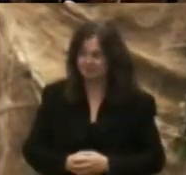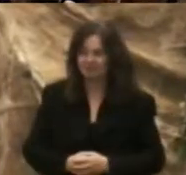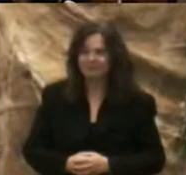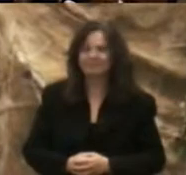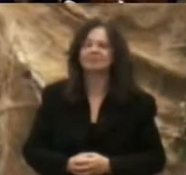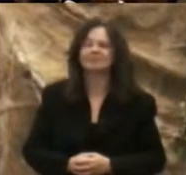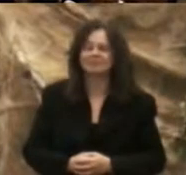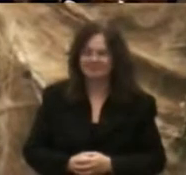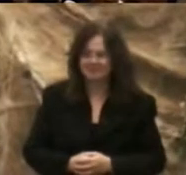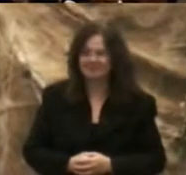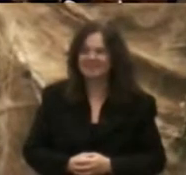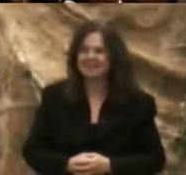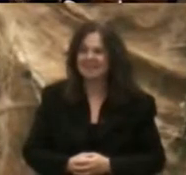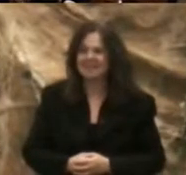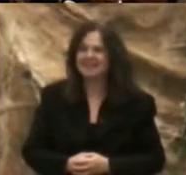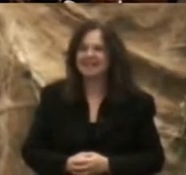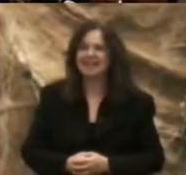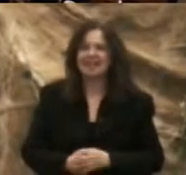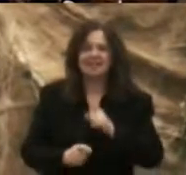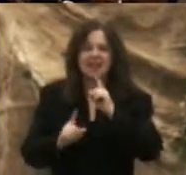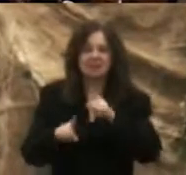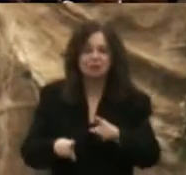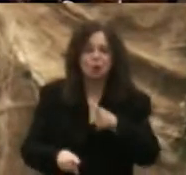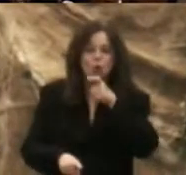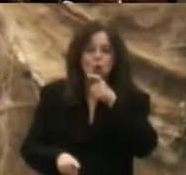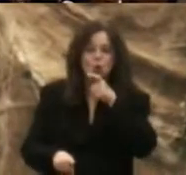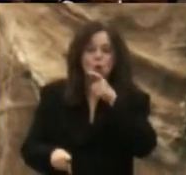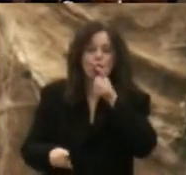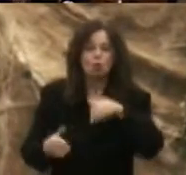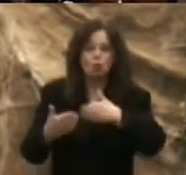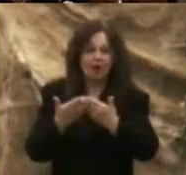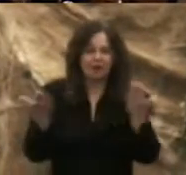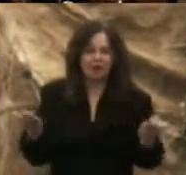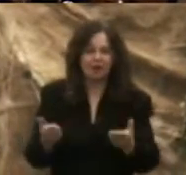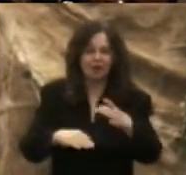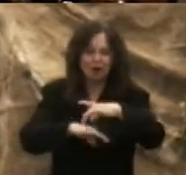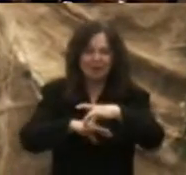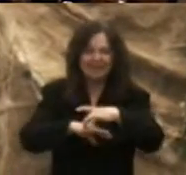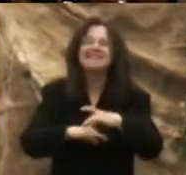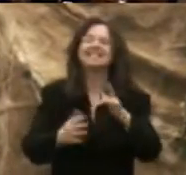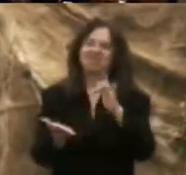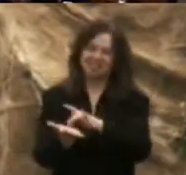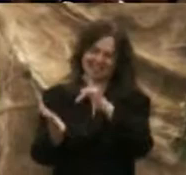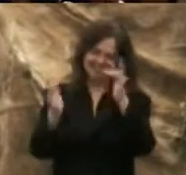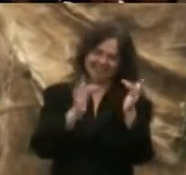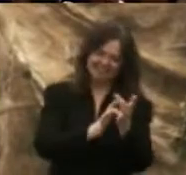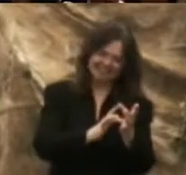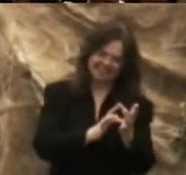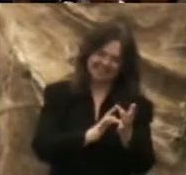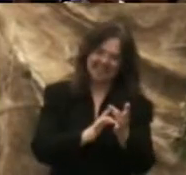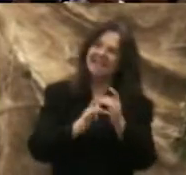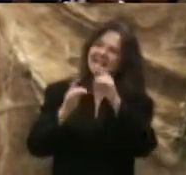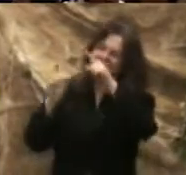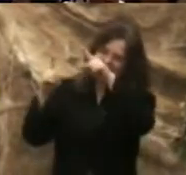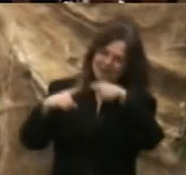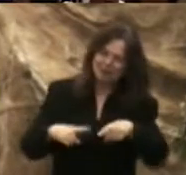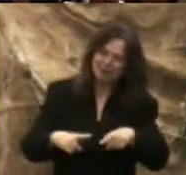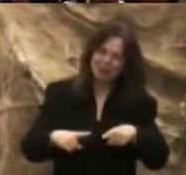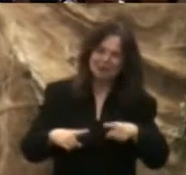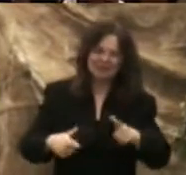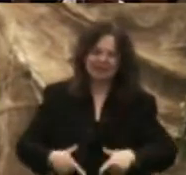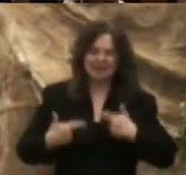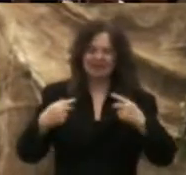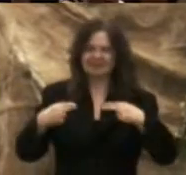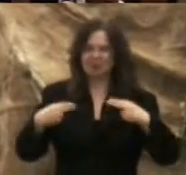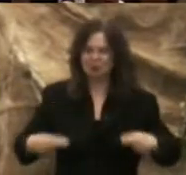word questions. The answer is Jesus. So from that cross,